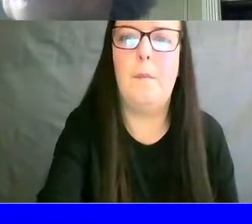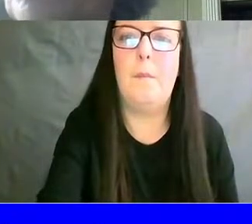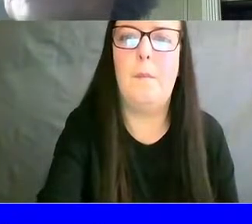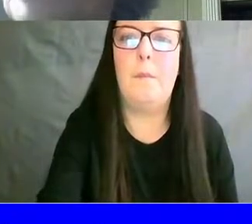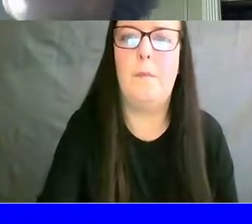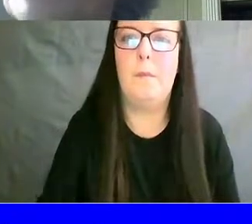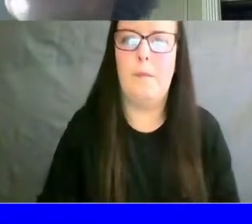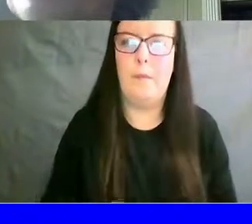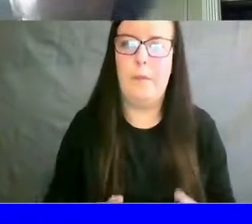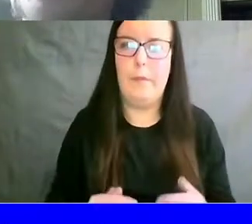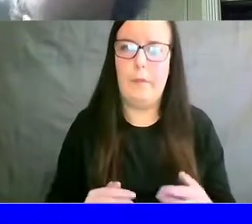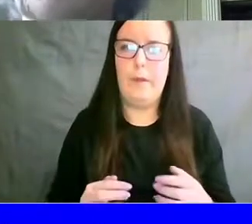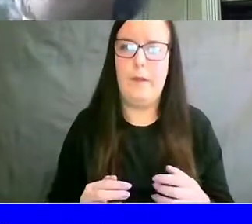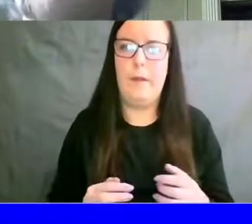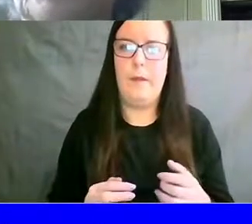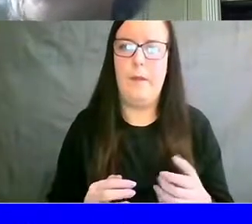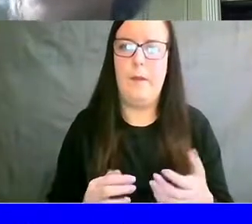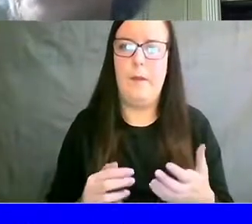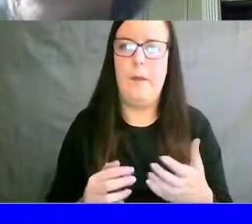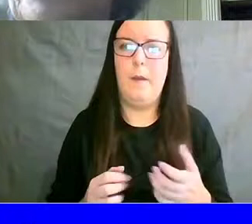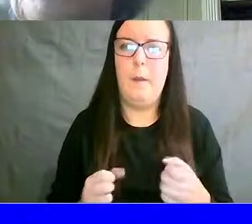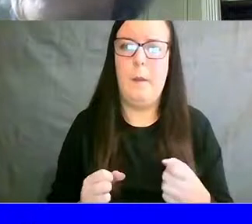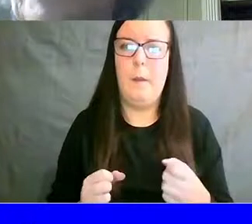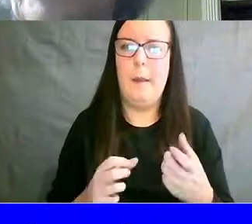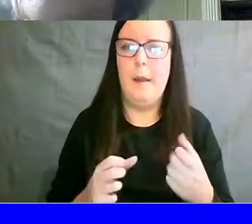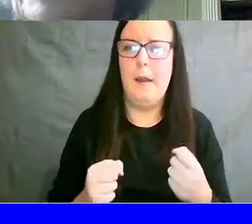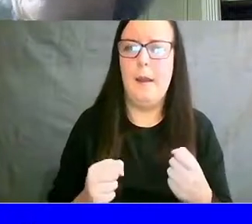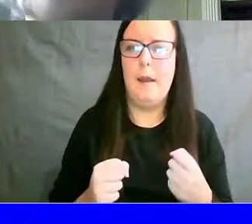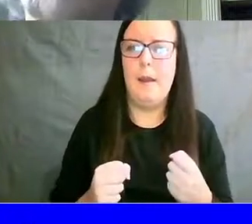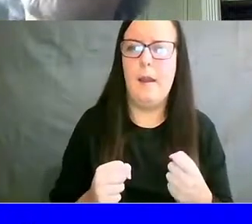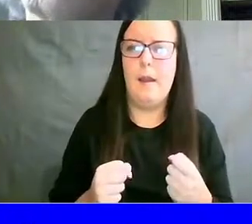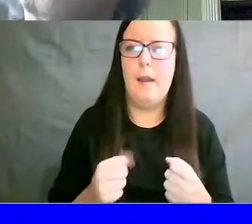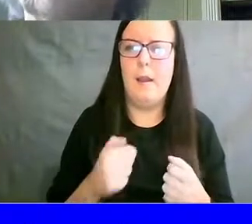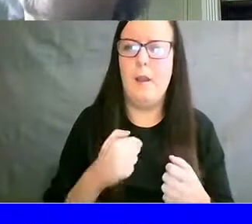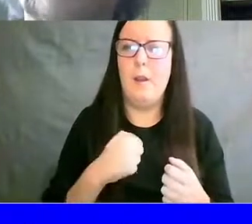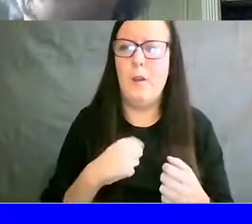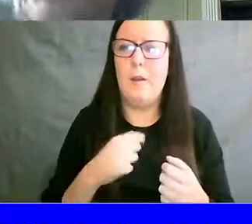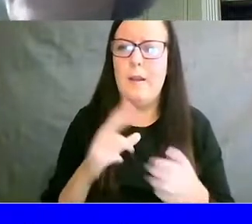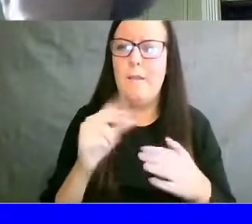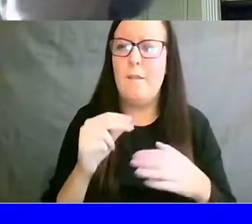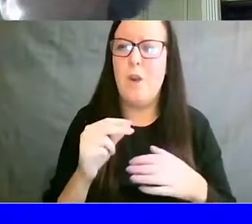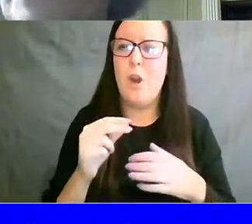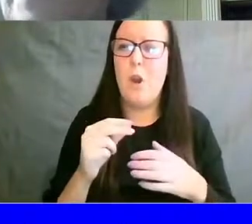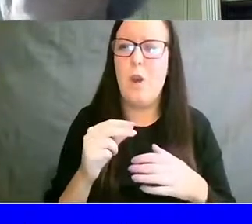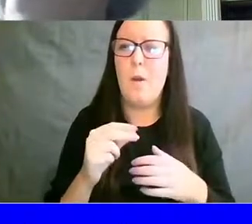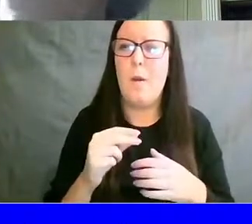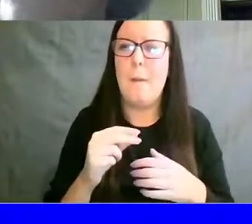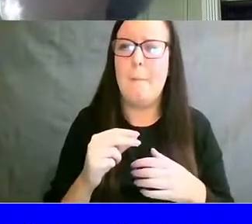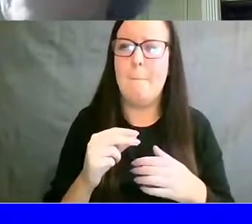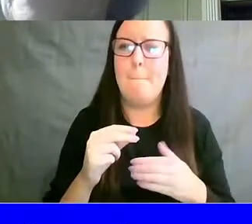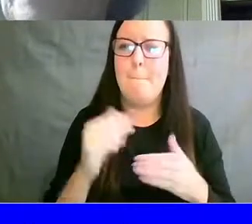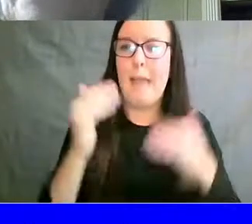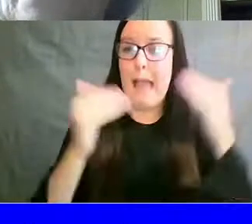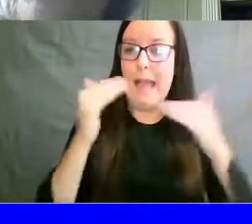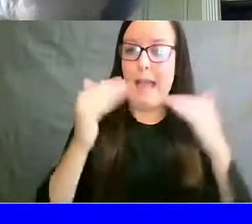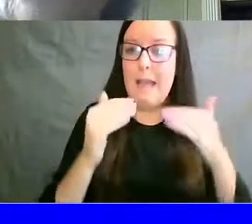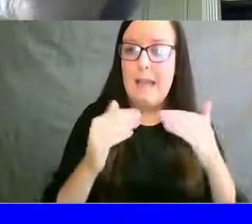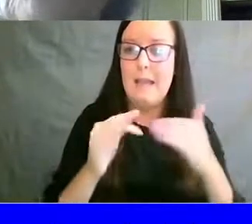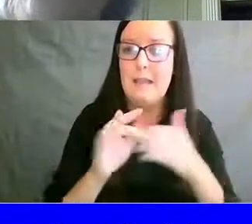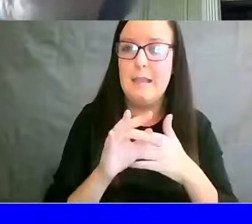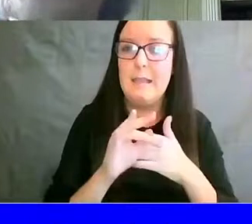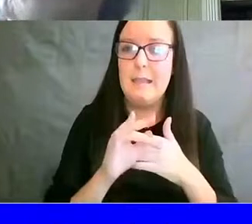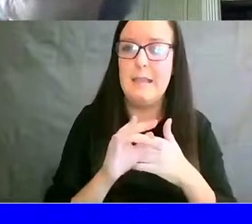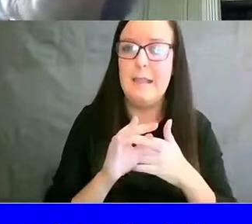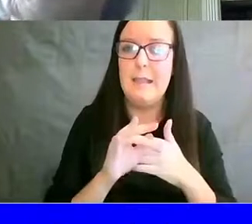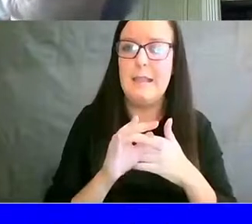we've had those awful cases like Grace and Amy, and been literally fell through the net and fell